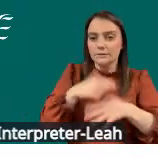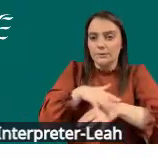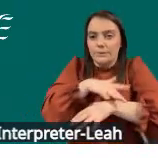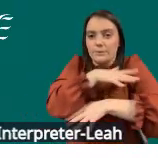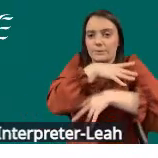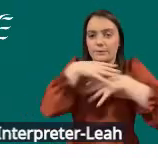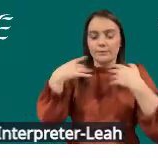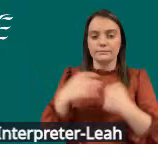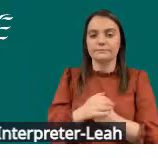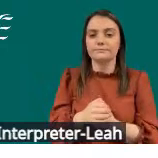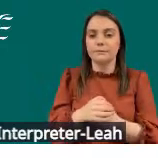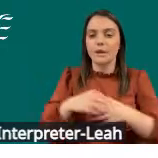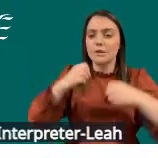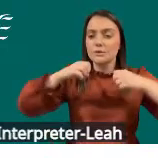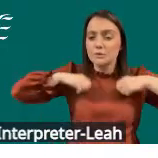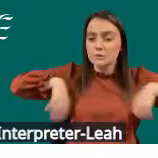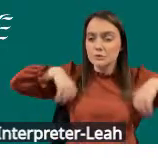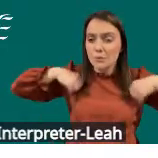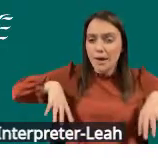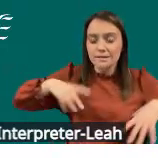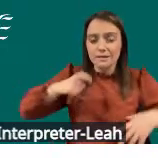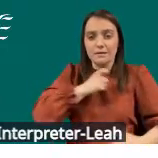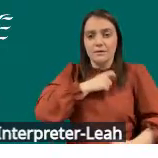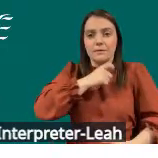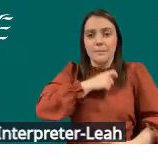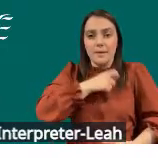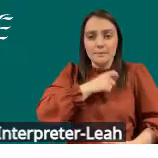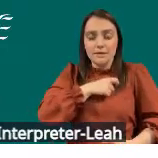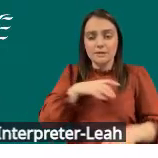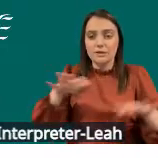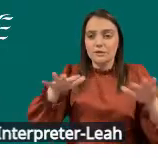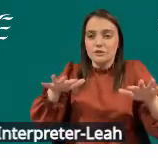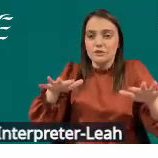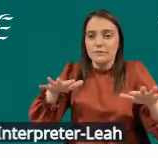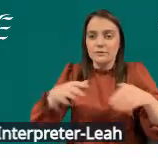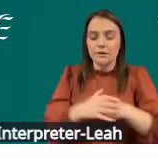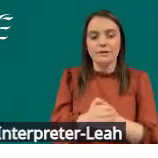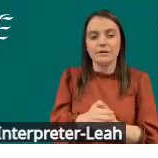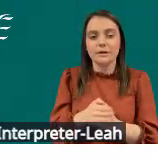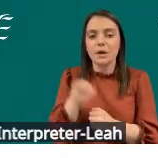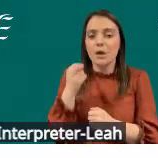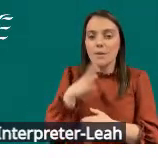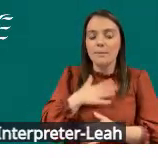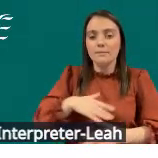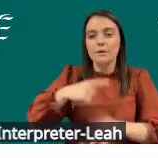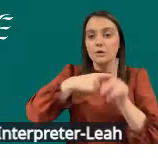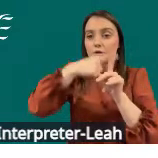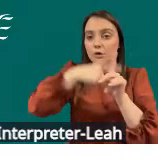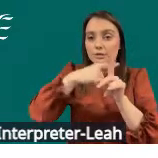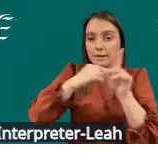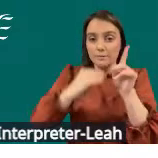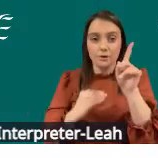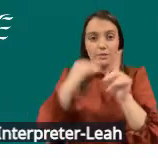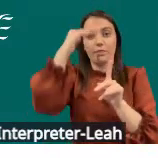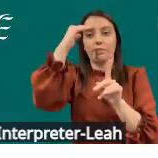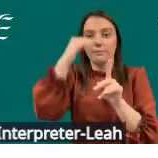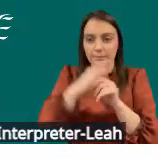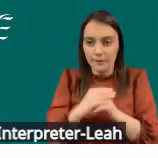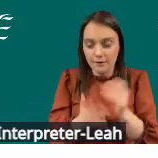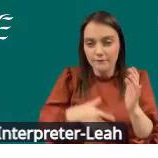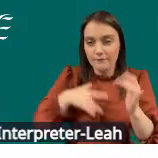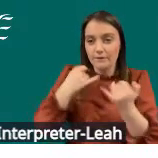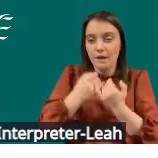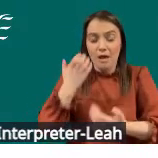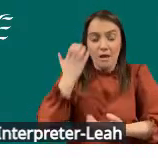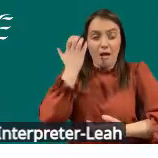or sweating or palpitations or shivering, or that temperature fluctuation. So going from feeling very